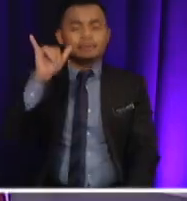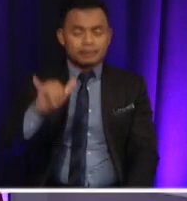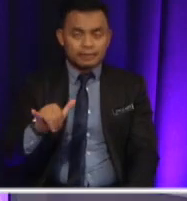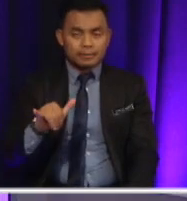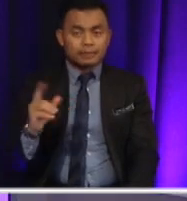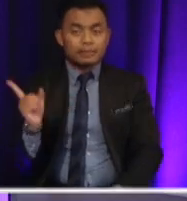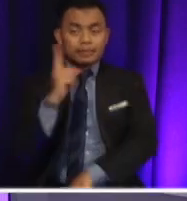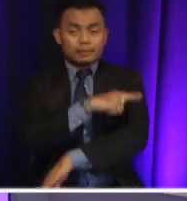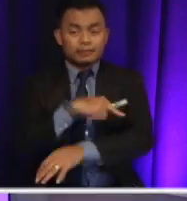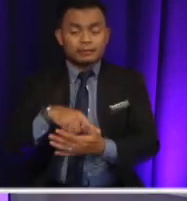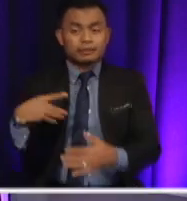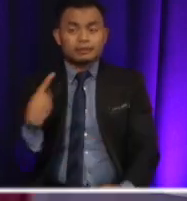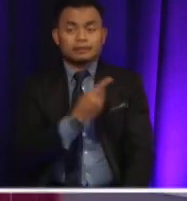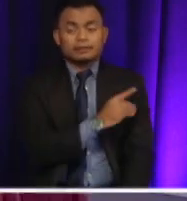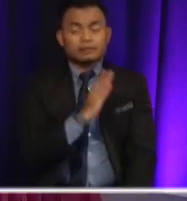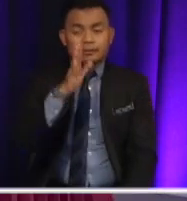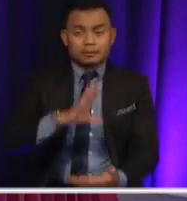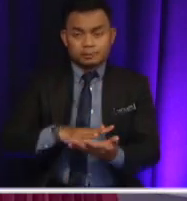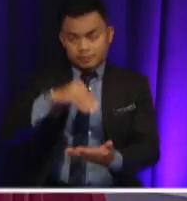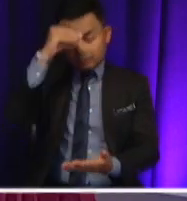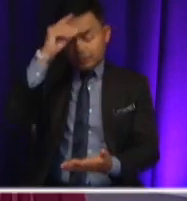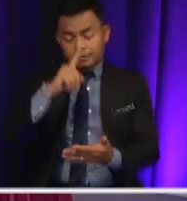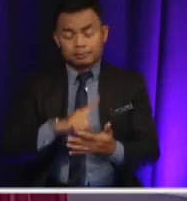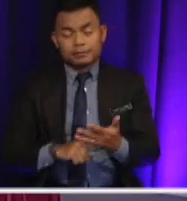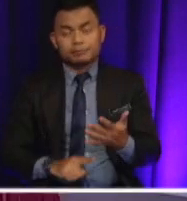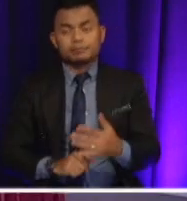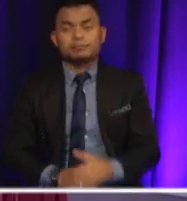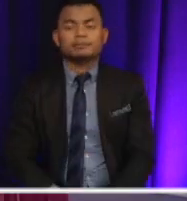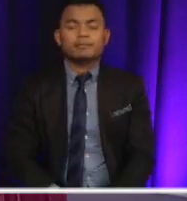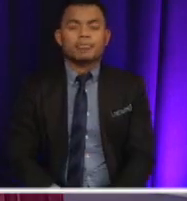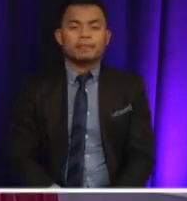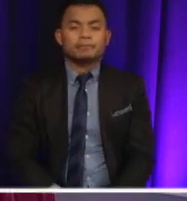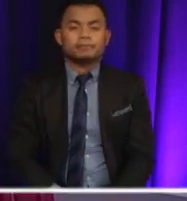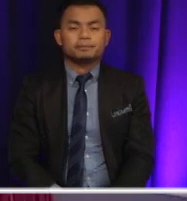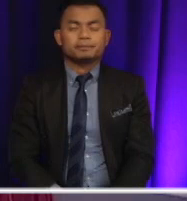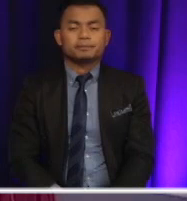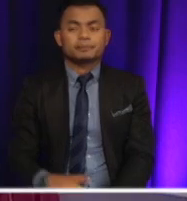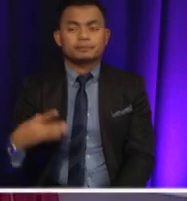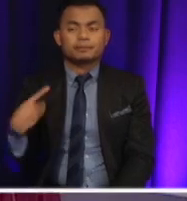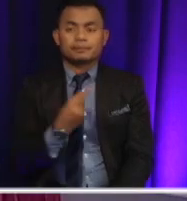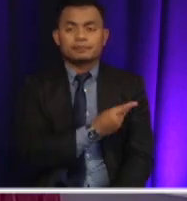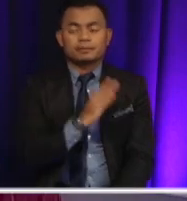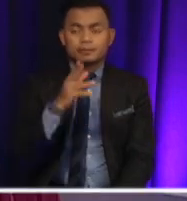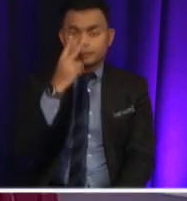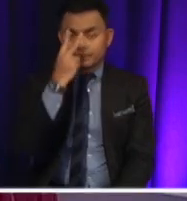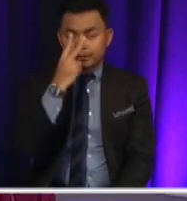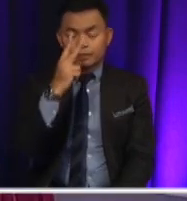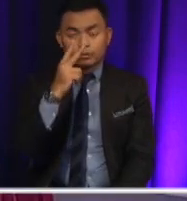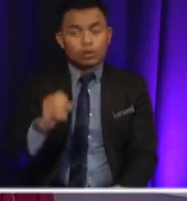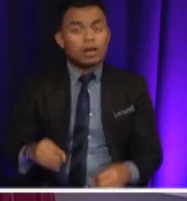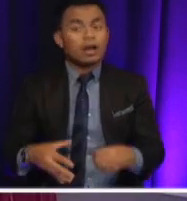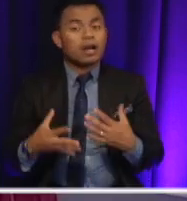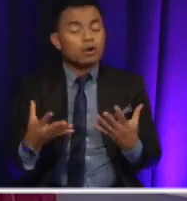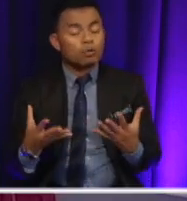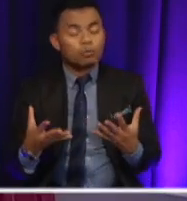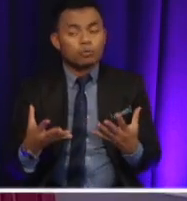related to what we have done before just now in the first segment, which was we looked at how the meaning is